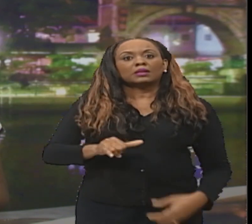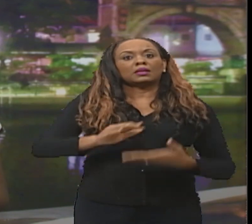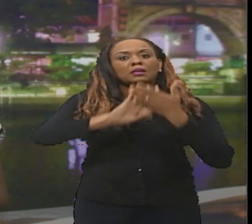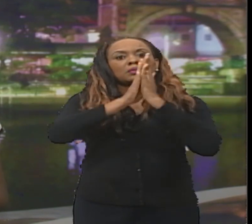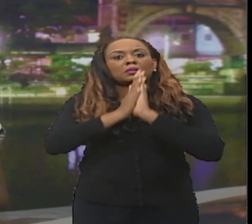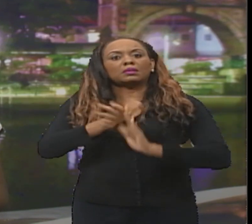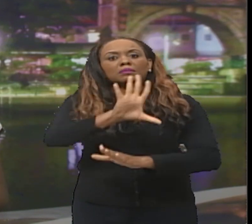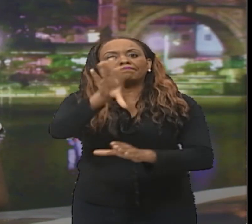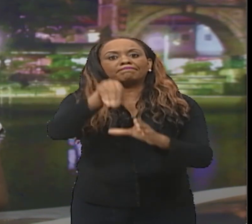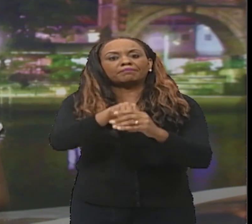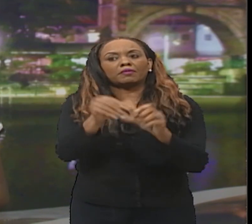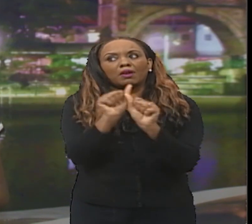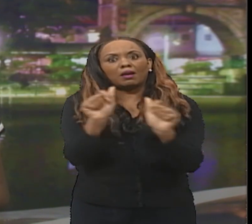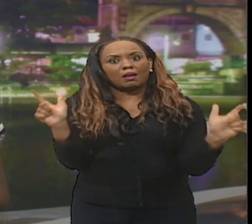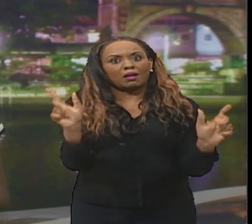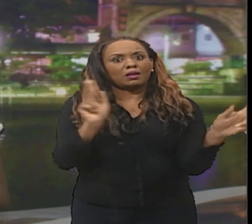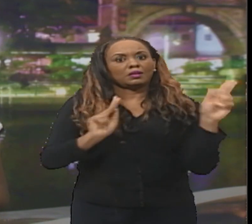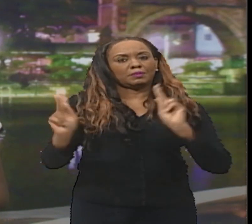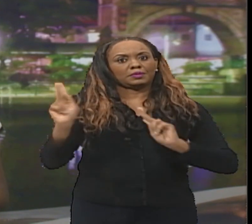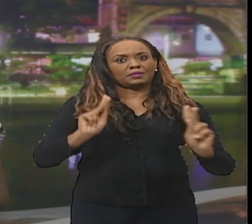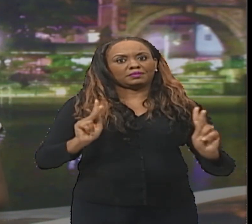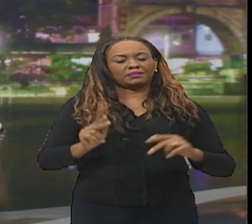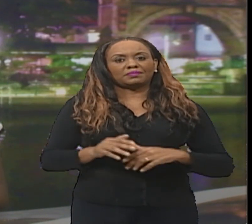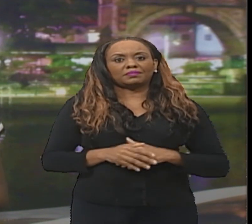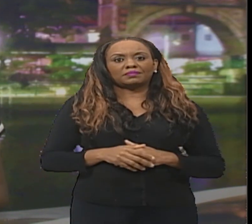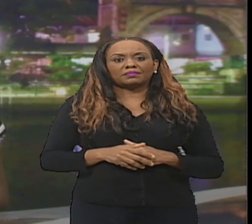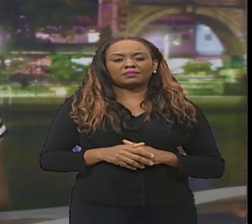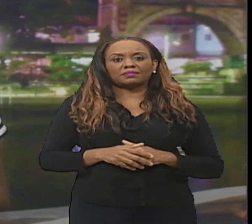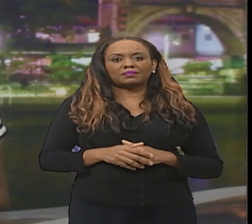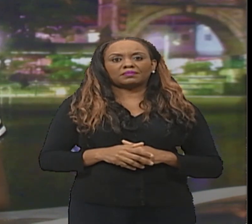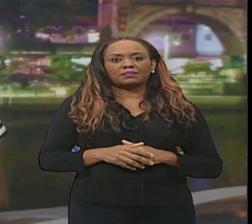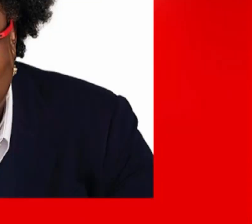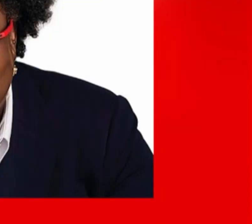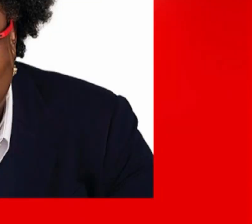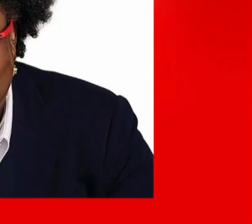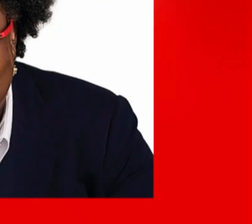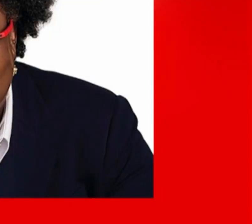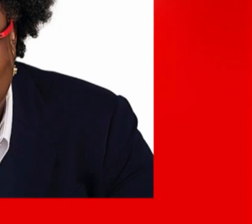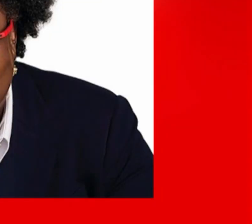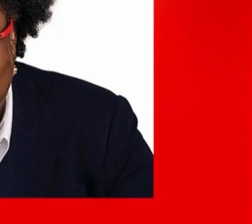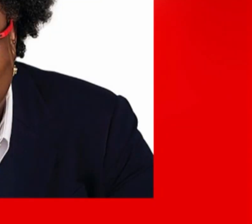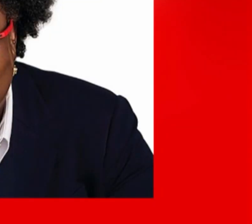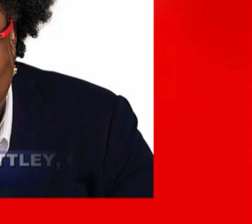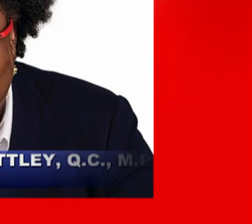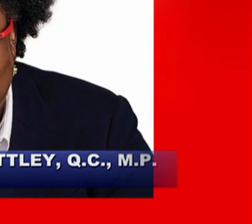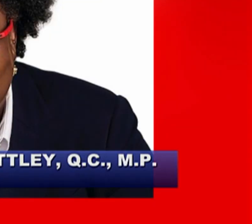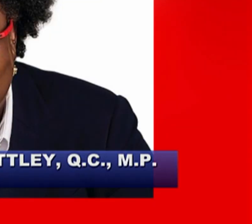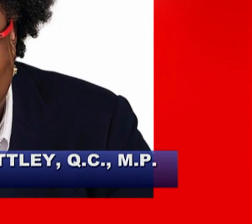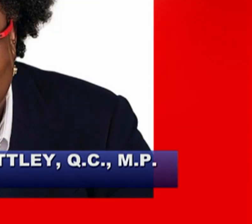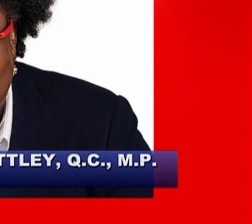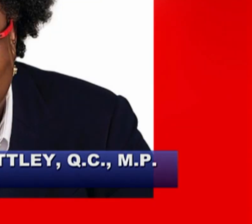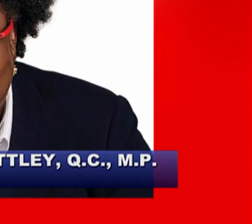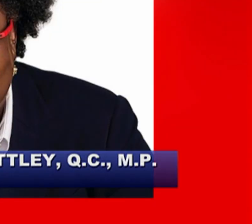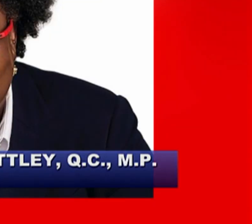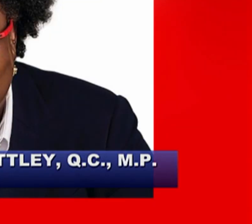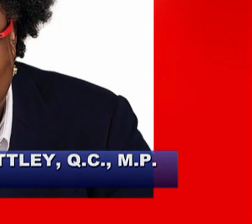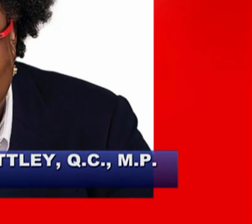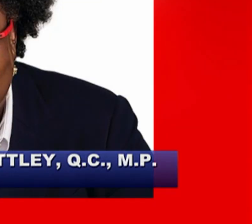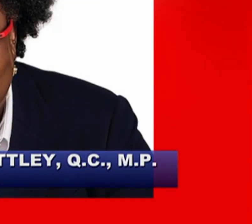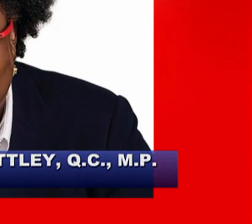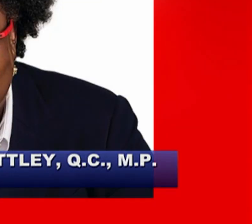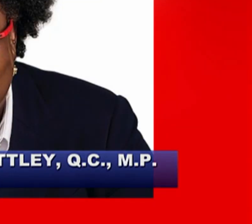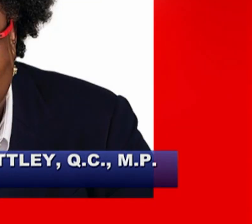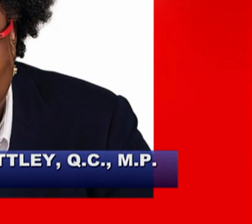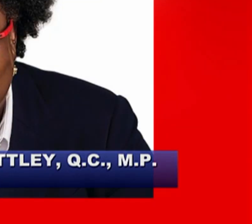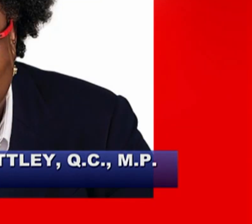and inclusive fiscal growth for its citizens. I think that Barbados and Canada both stand as beacons for